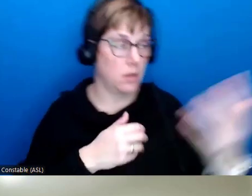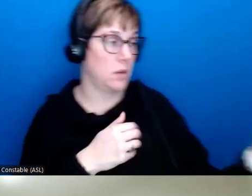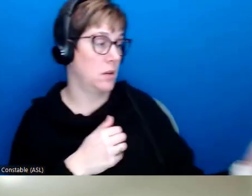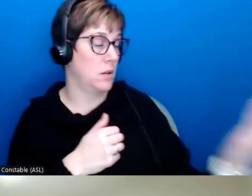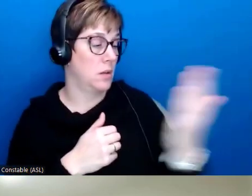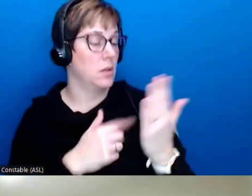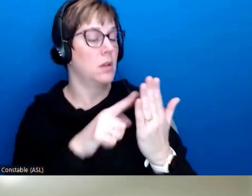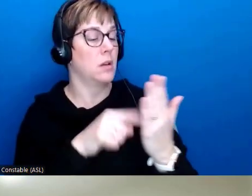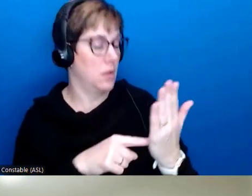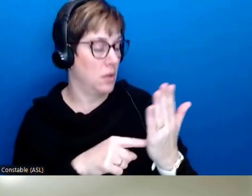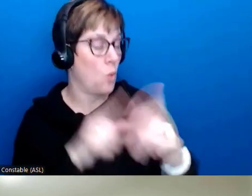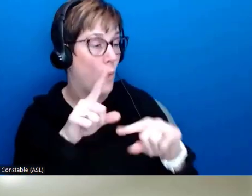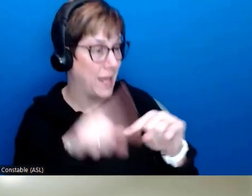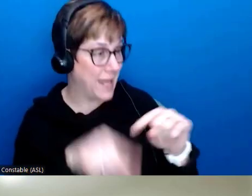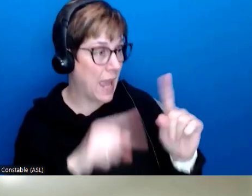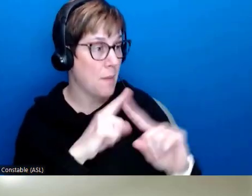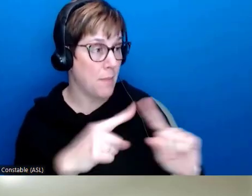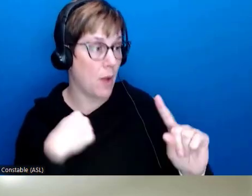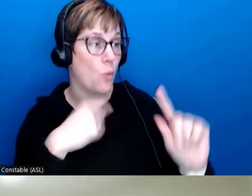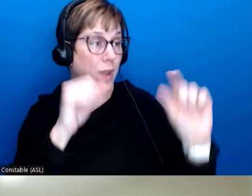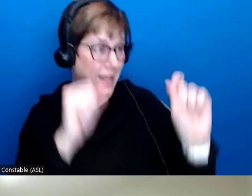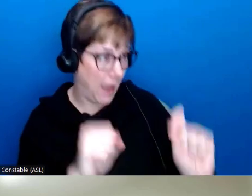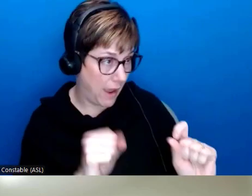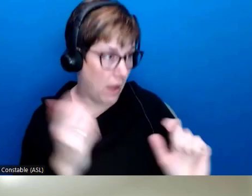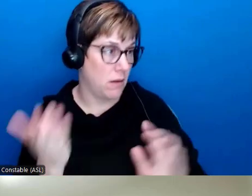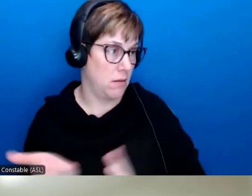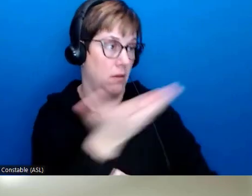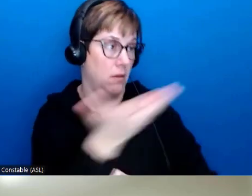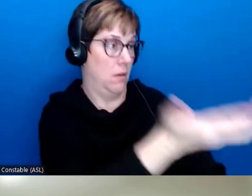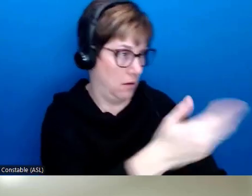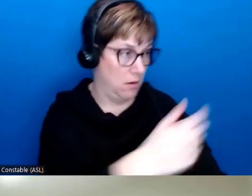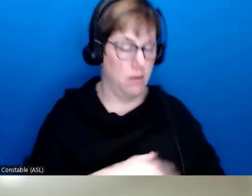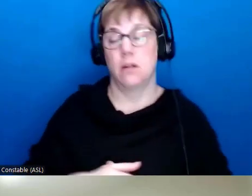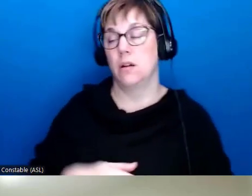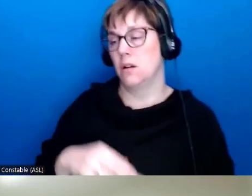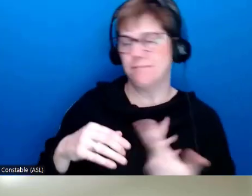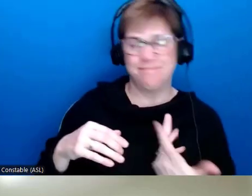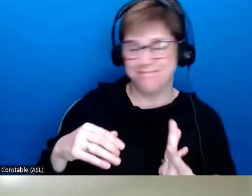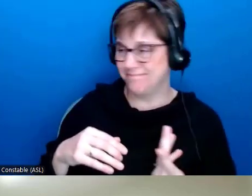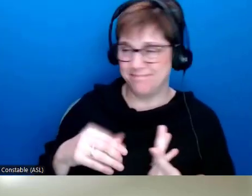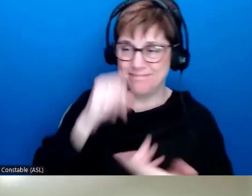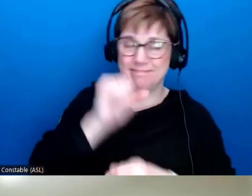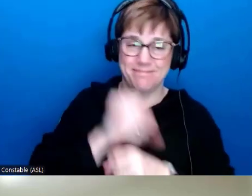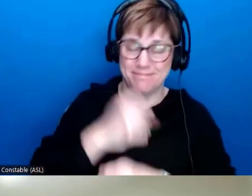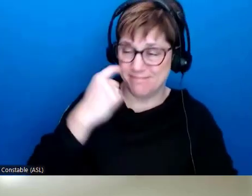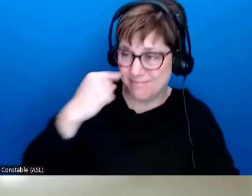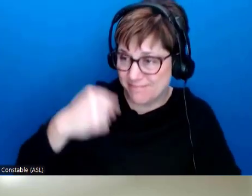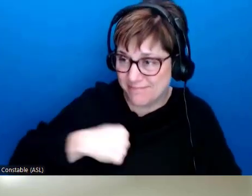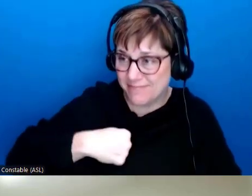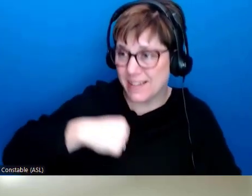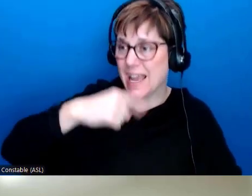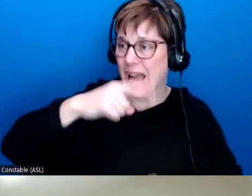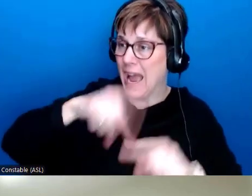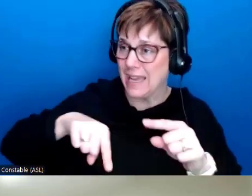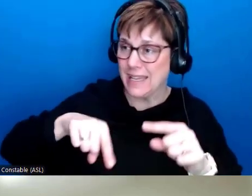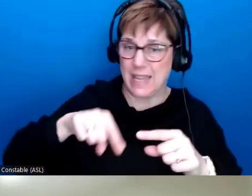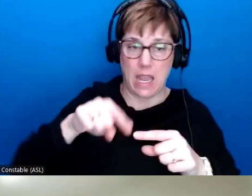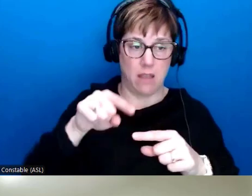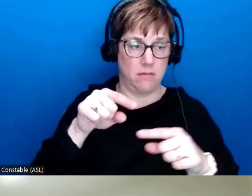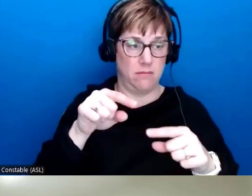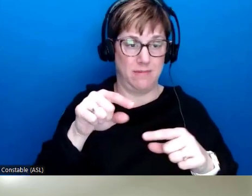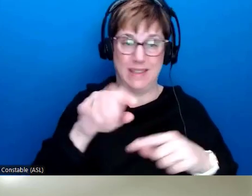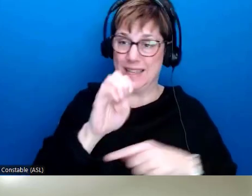back and say, we can't do that, but we can do this other thing. And then the employee will say, well, that doesn't really work for me because I can't perform the essential function of the